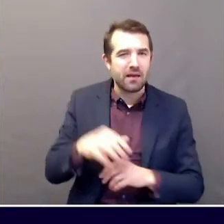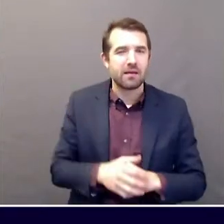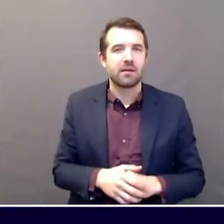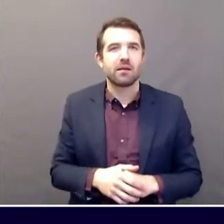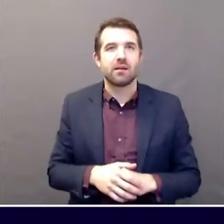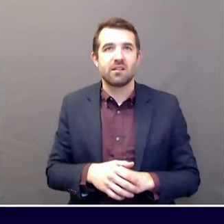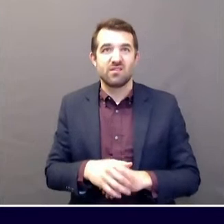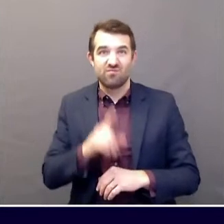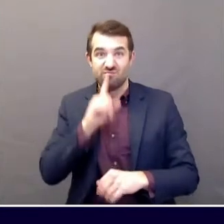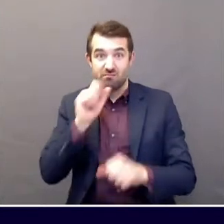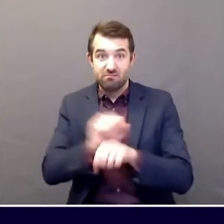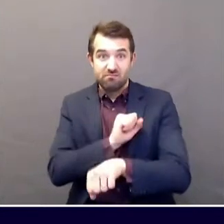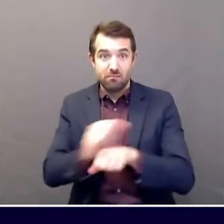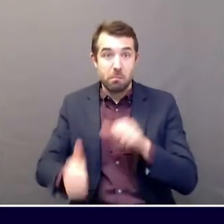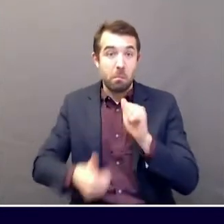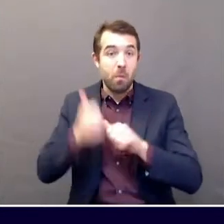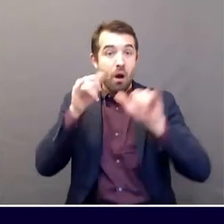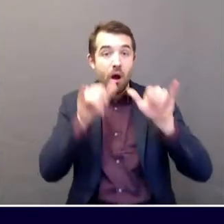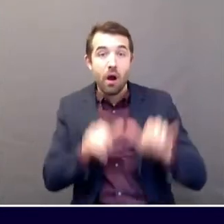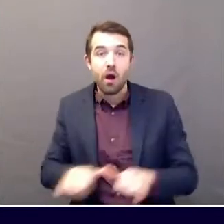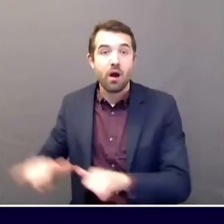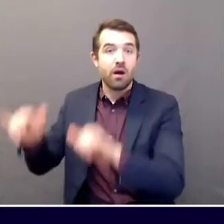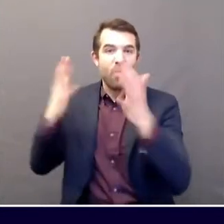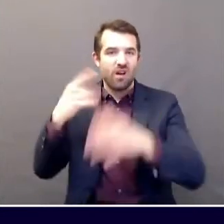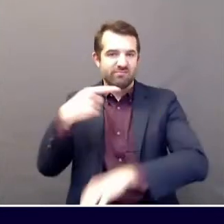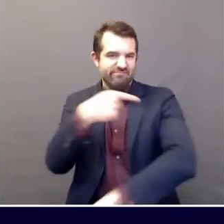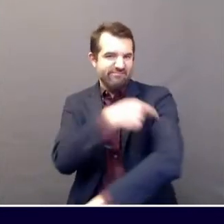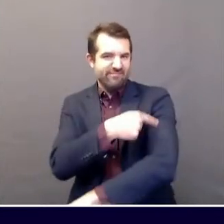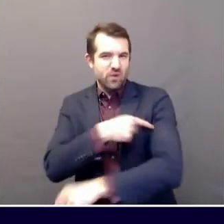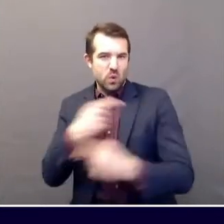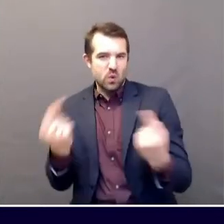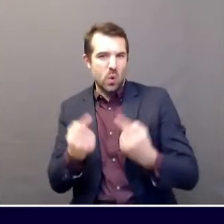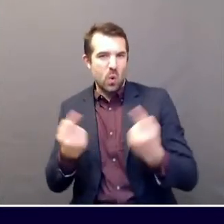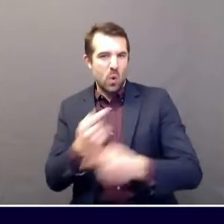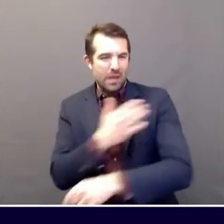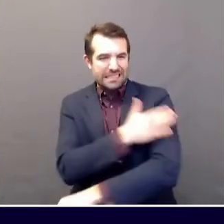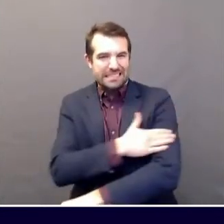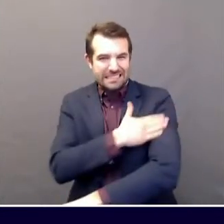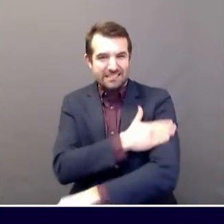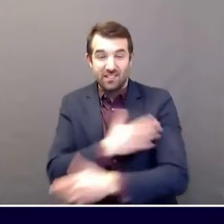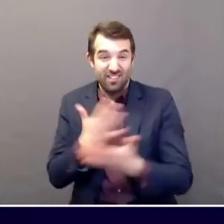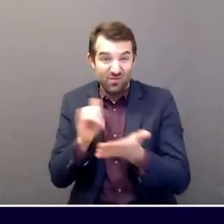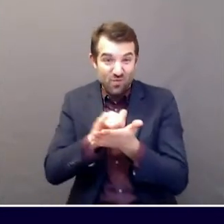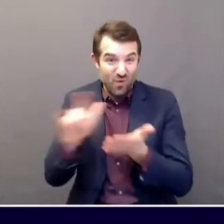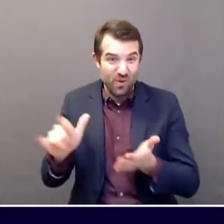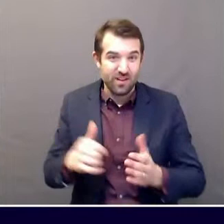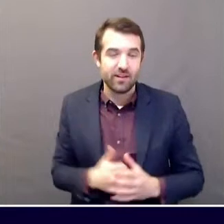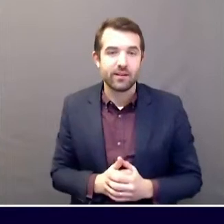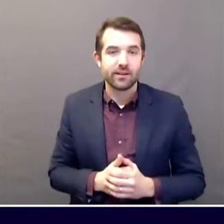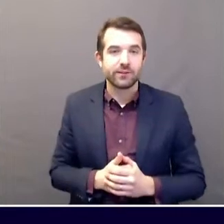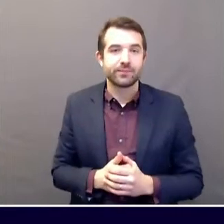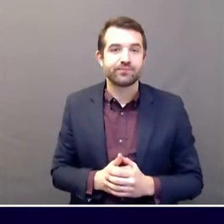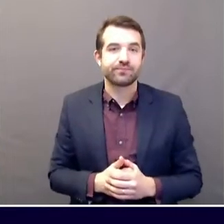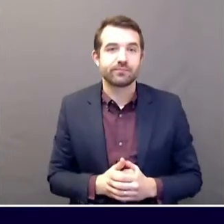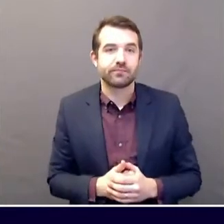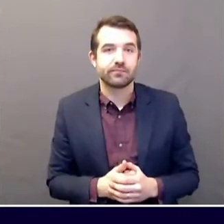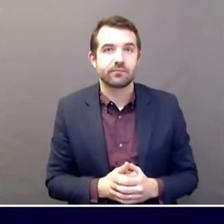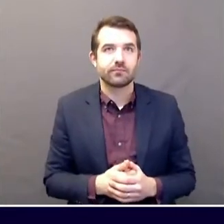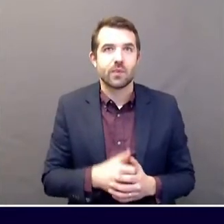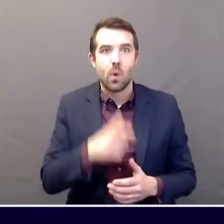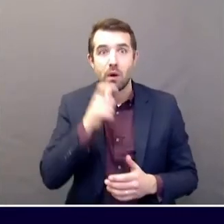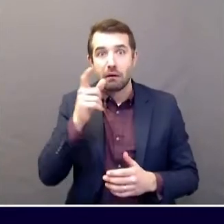common side effect. That's not even a side effect, that's just an effect. So there's nothing special that folks need to do after they've been